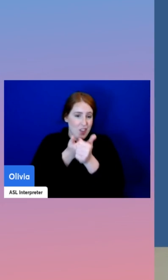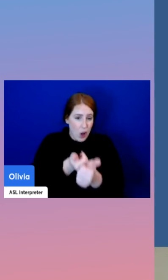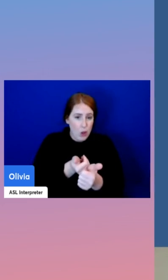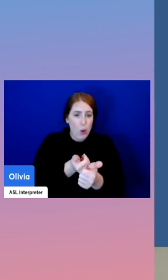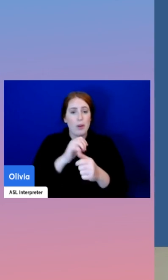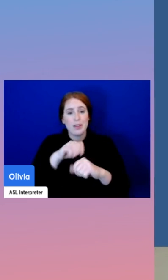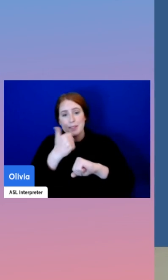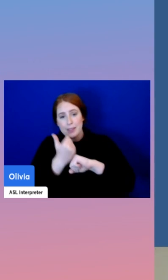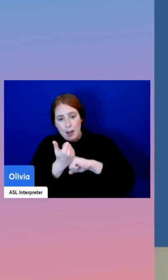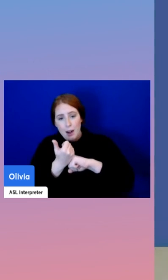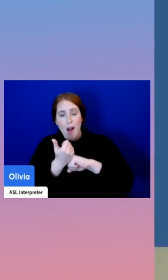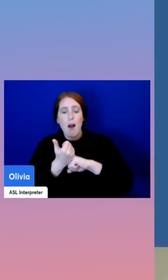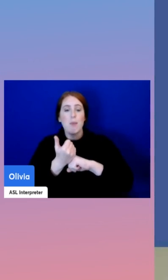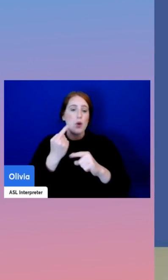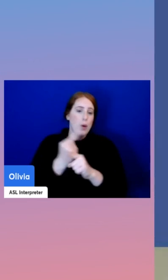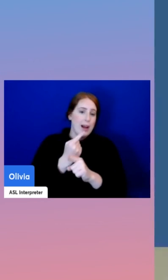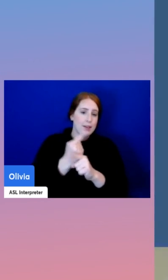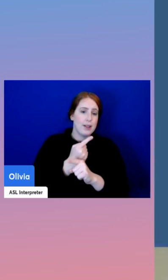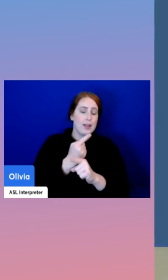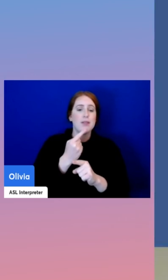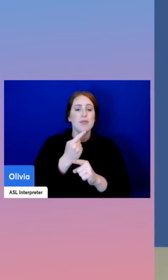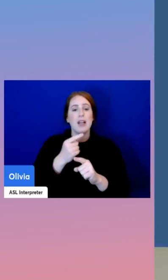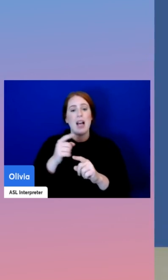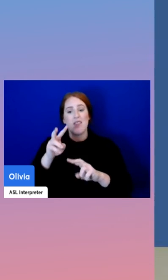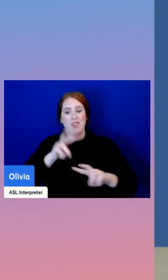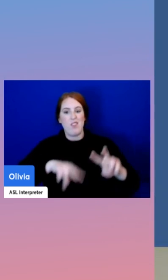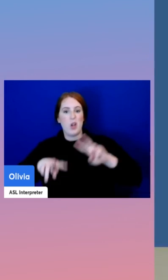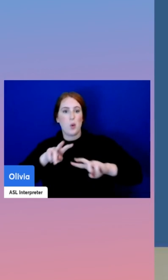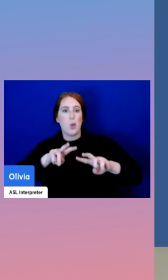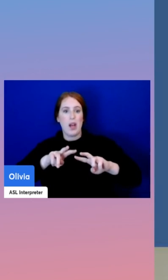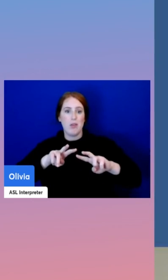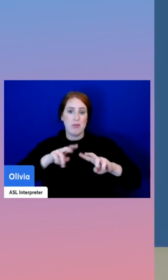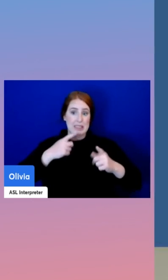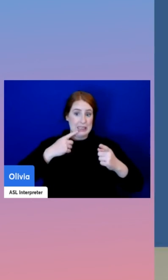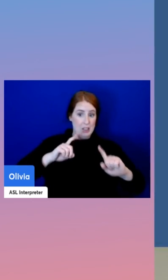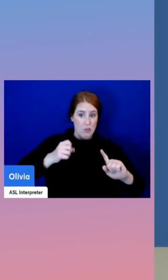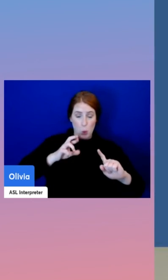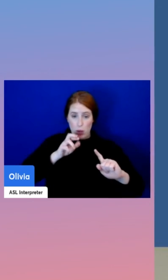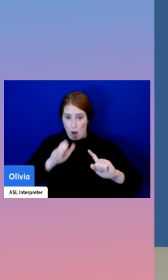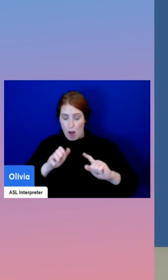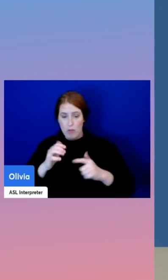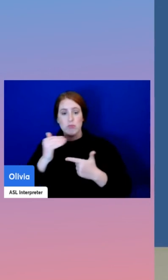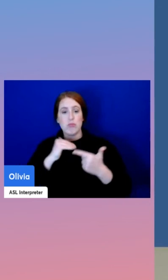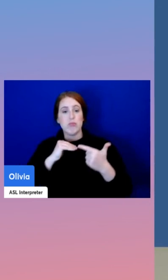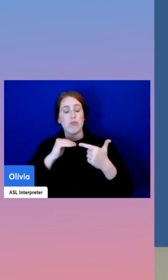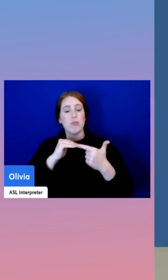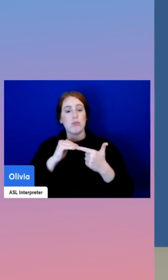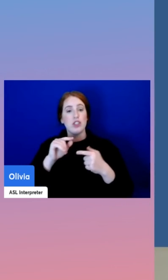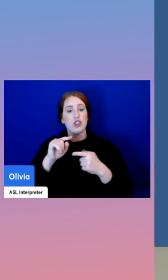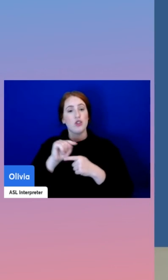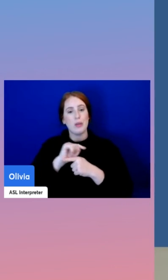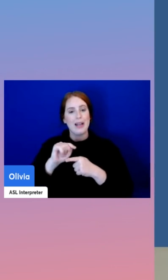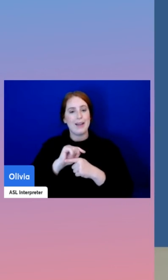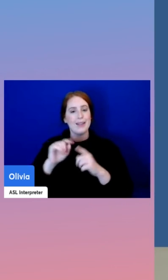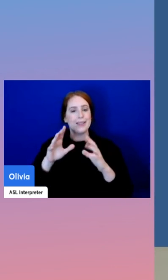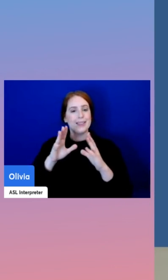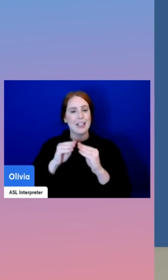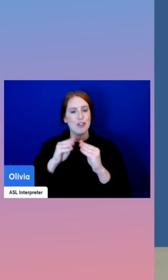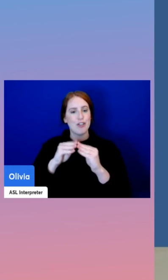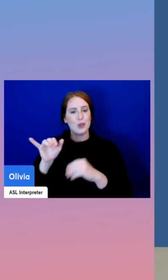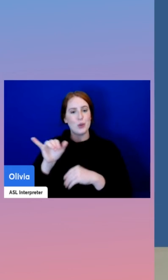place, and also evaluate how well they're doing. Have training sessions which train people